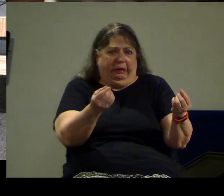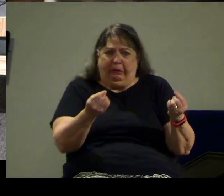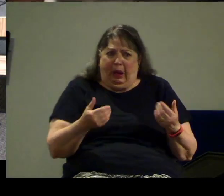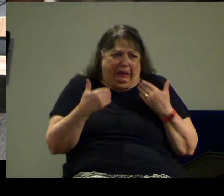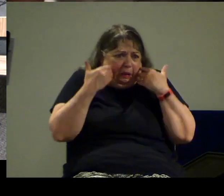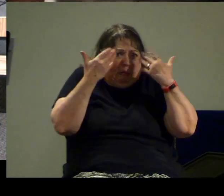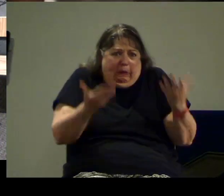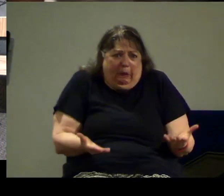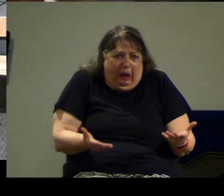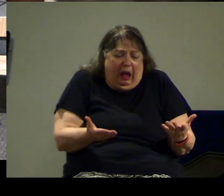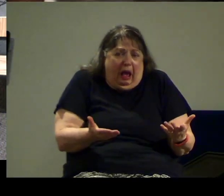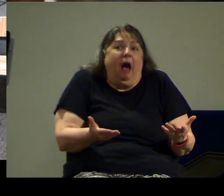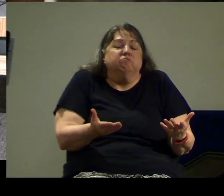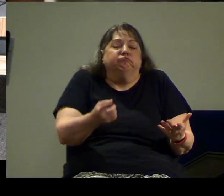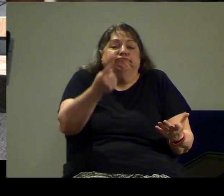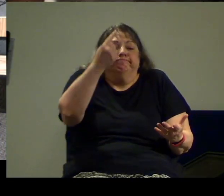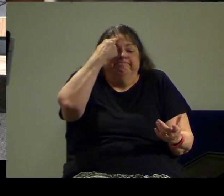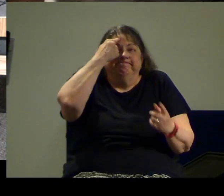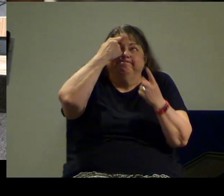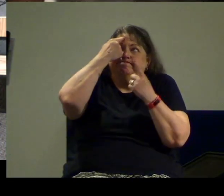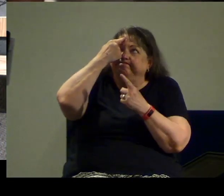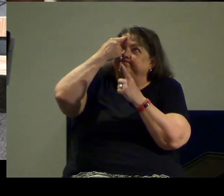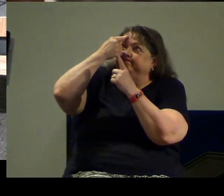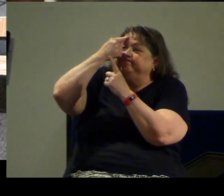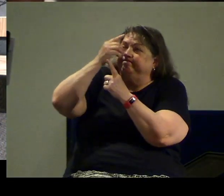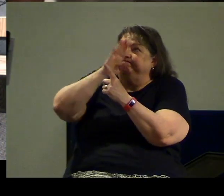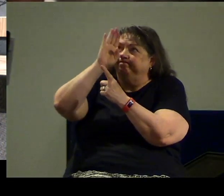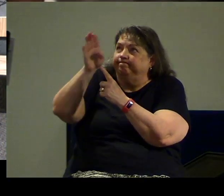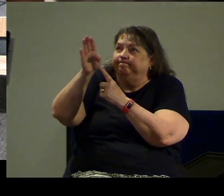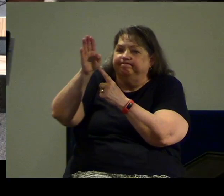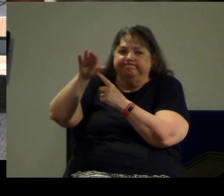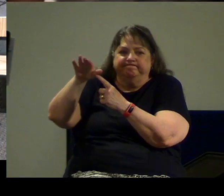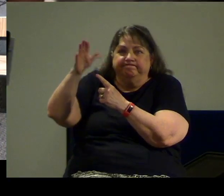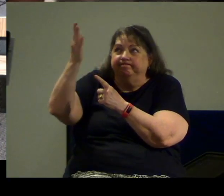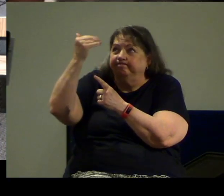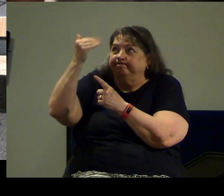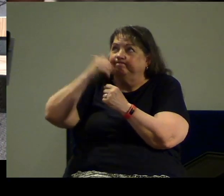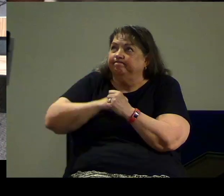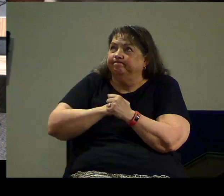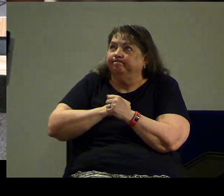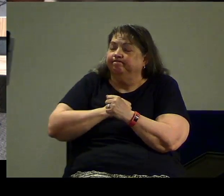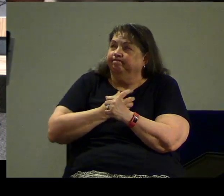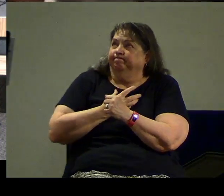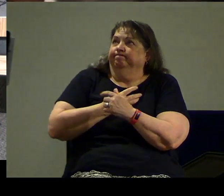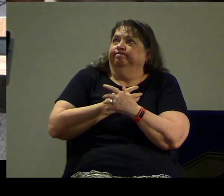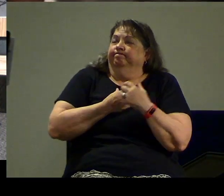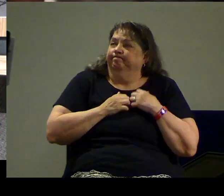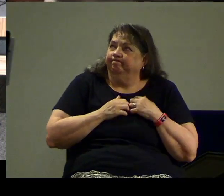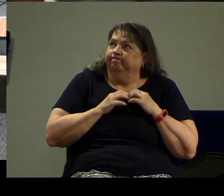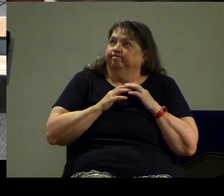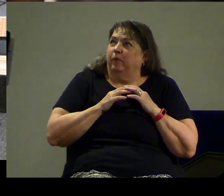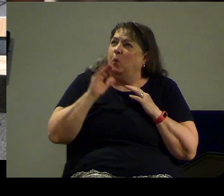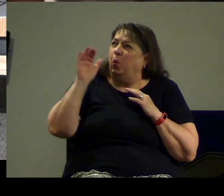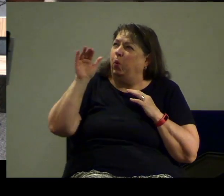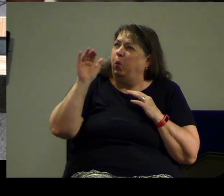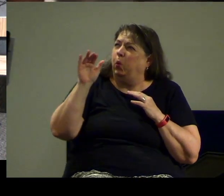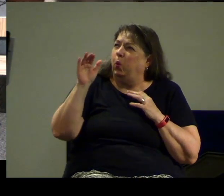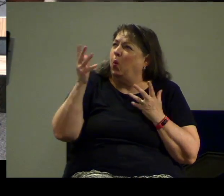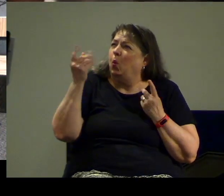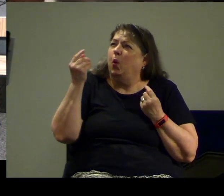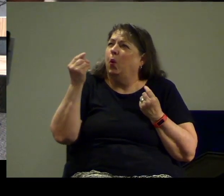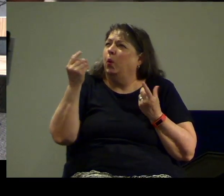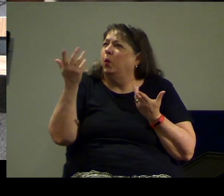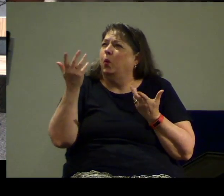he said, let me encourage myself in the Lord God Almighty. Let me inquire of him, what do I